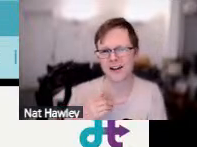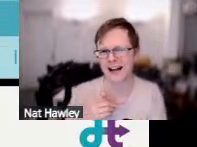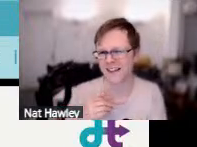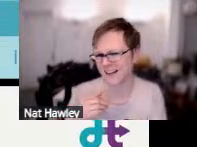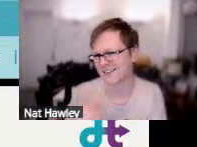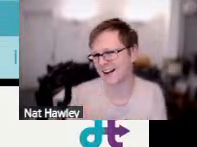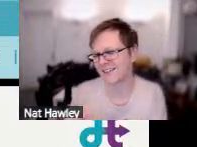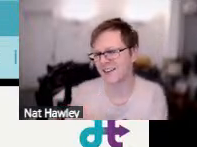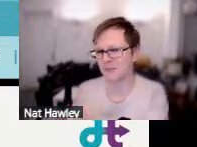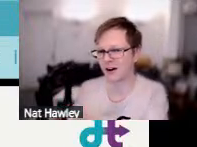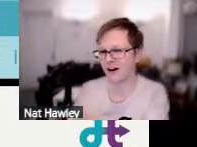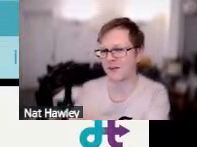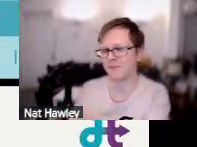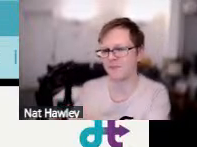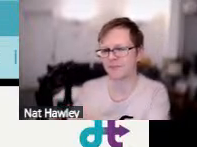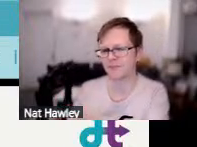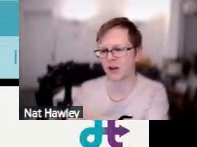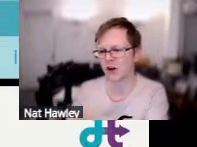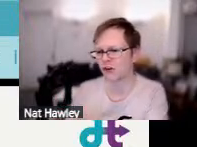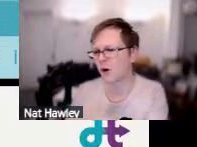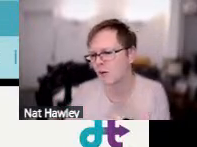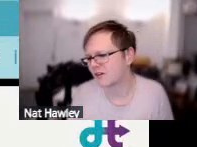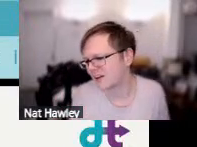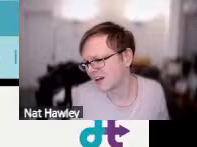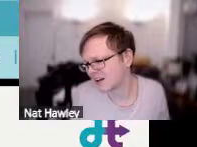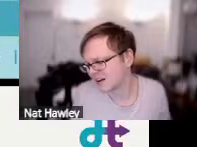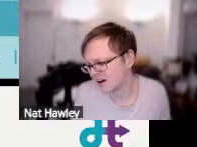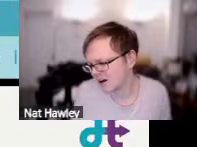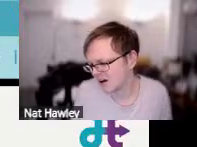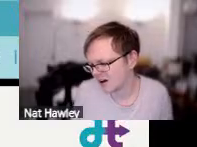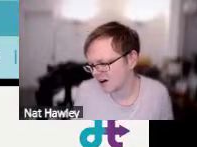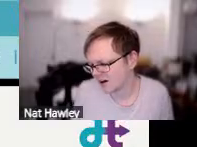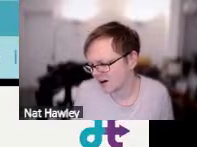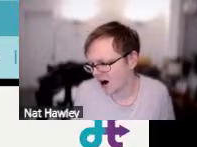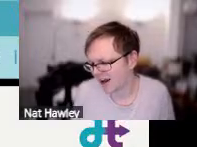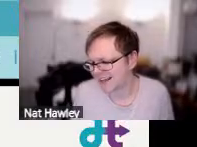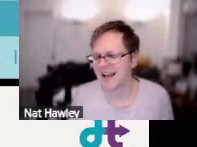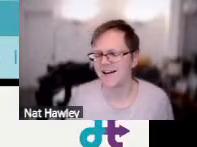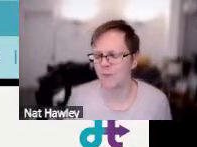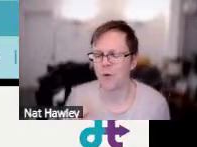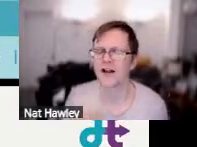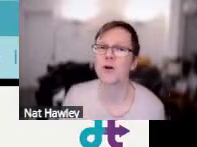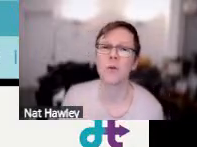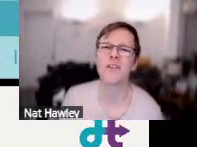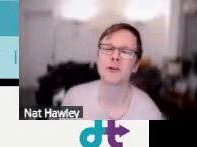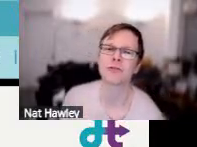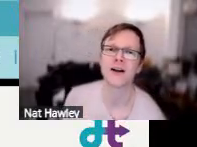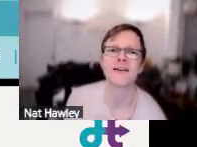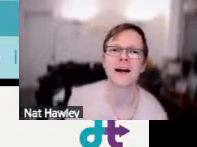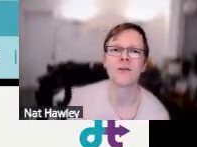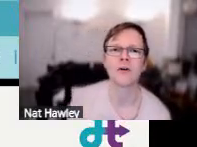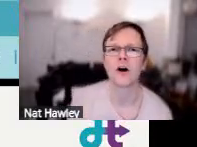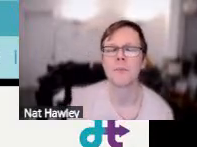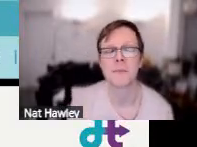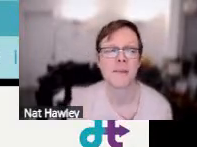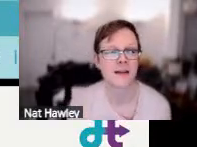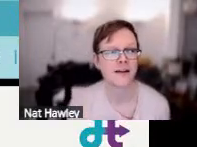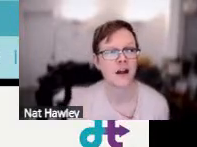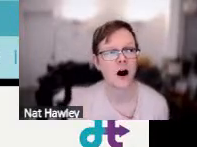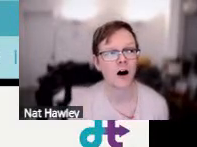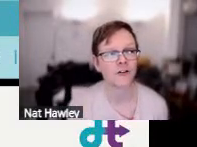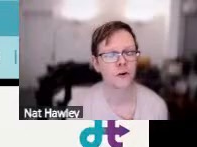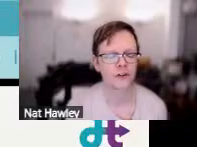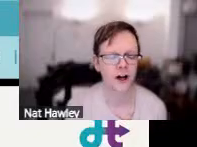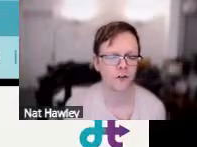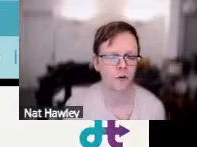than trying to write at the exact same time. So I would say I get why you want them to write down, but